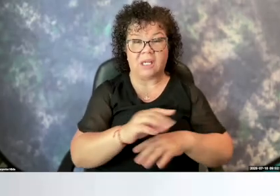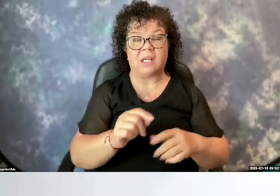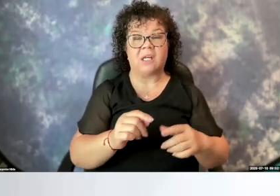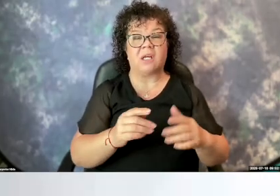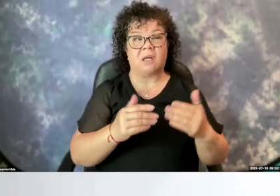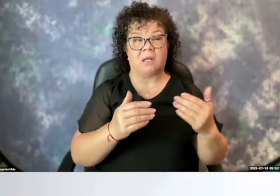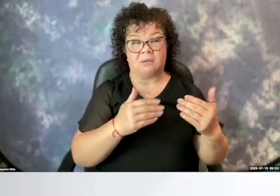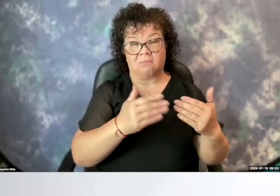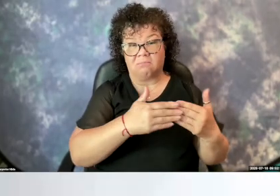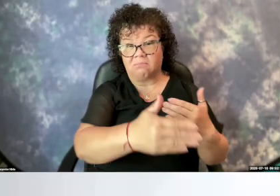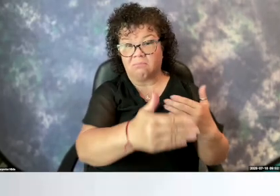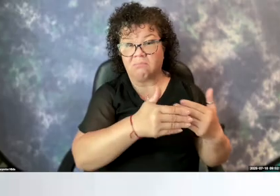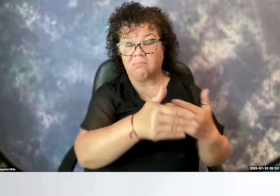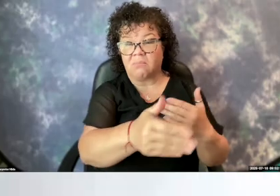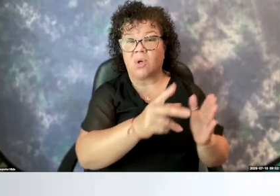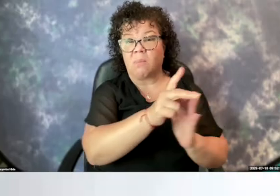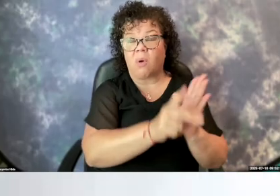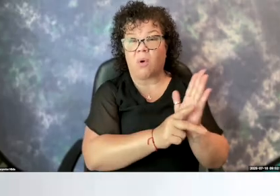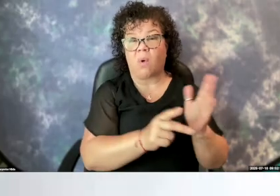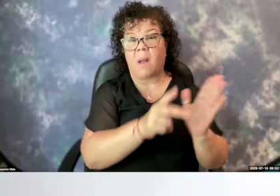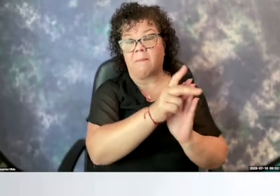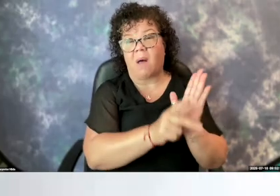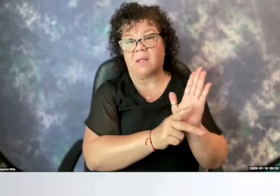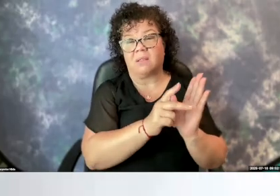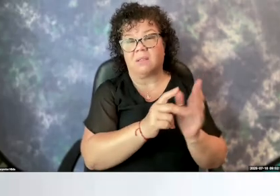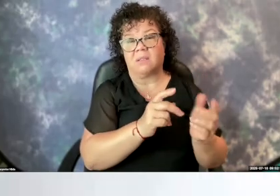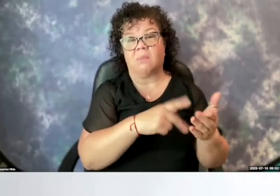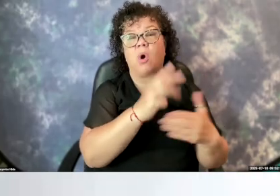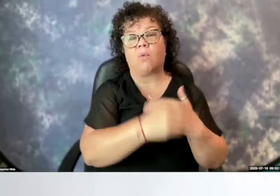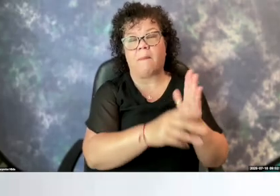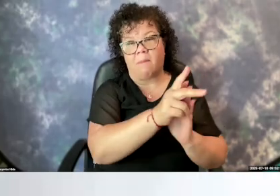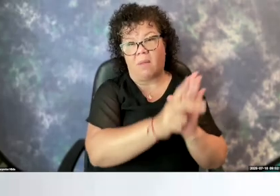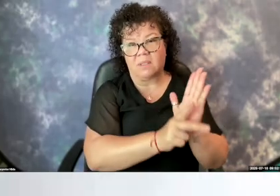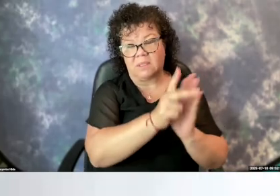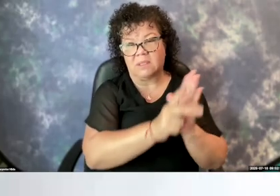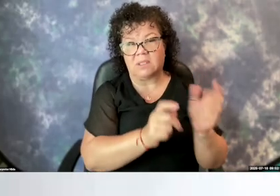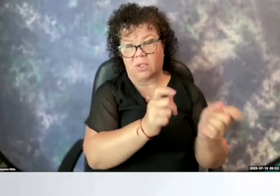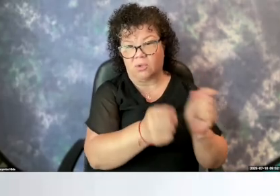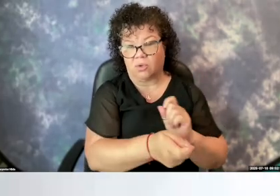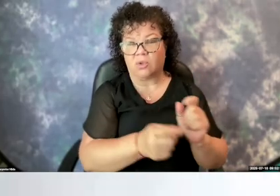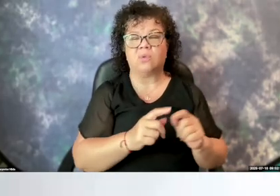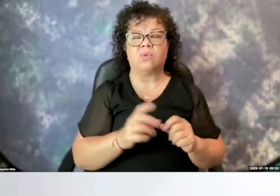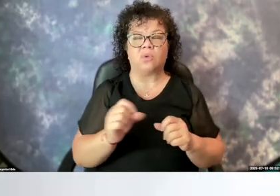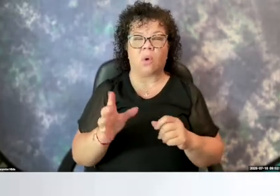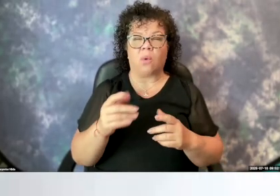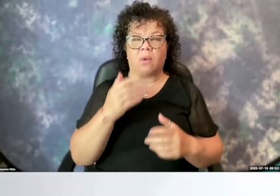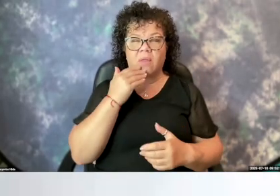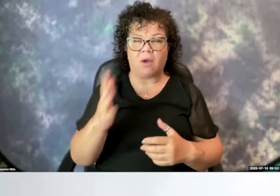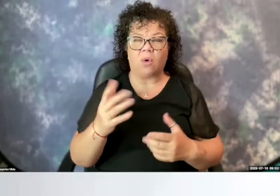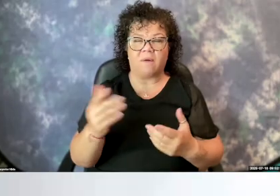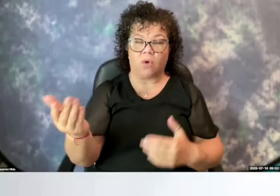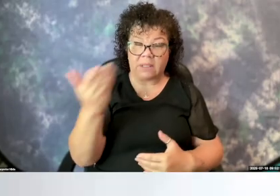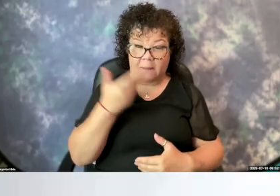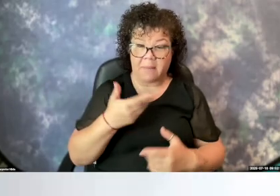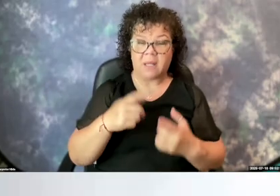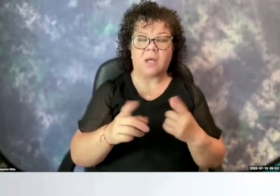alignment policies. And so I definitely do invite you all to kind of just submit comments, things like that. And we